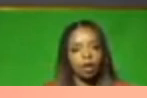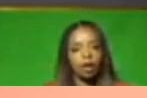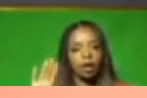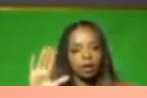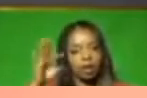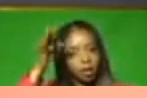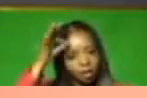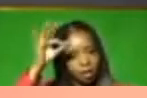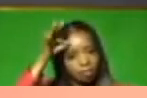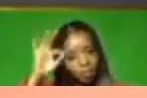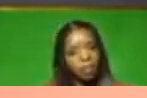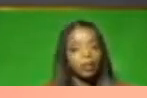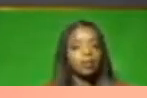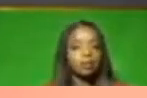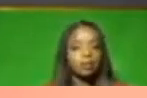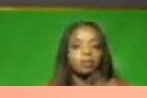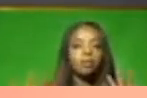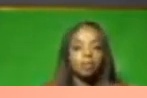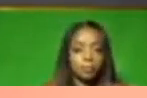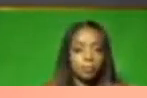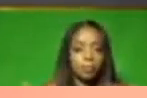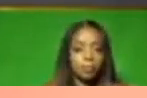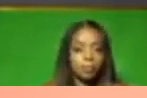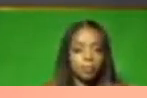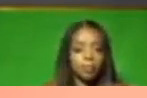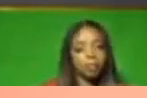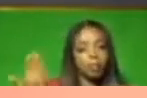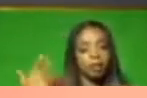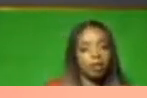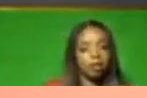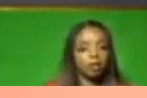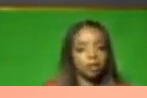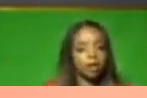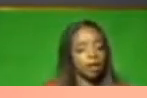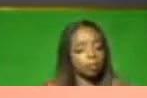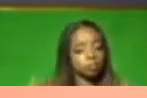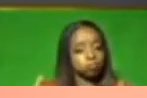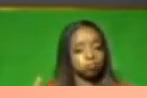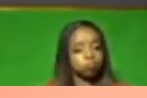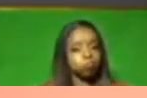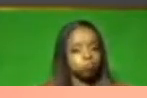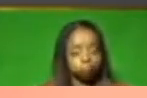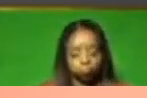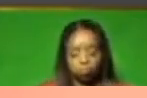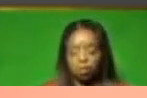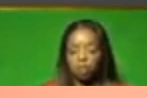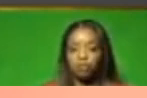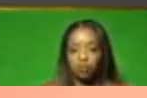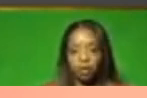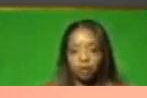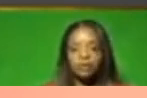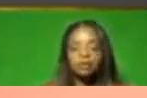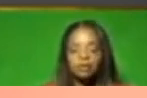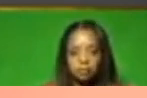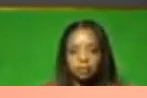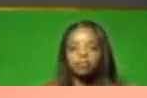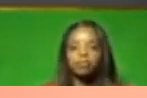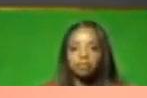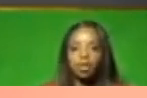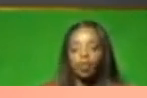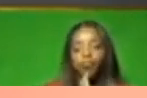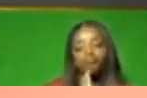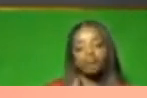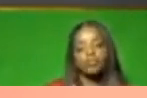been vital during crises like COVID-19 and in responding to the natural disasters